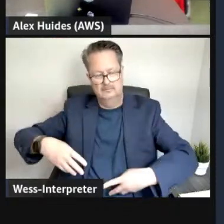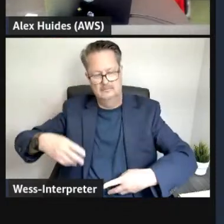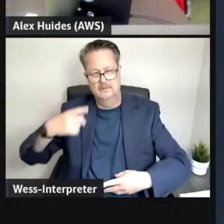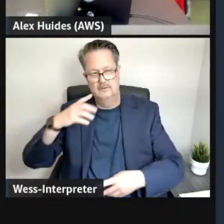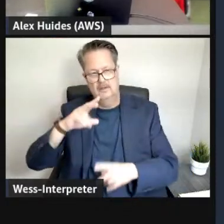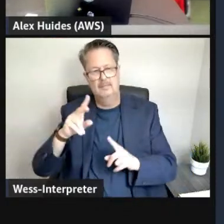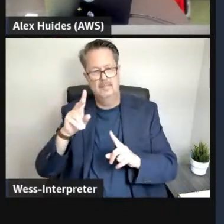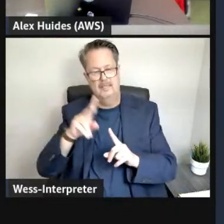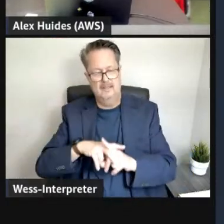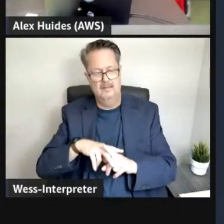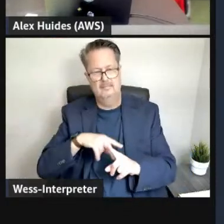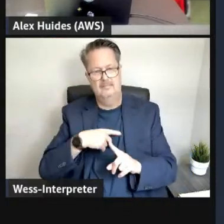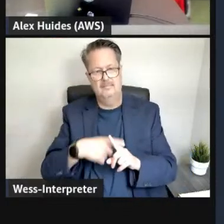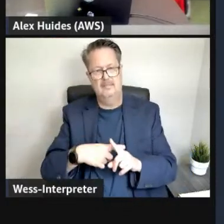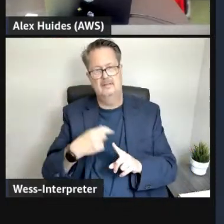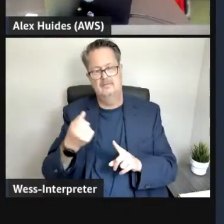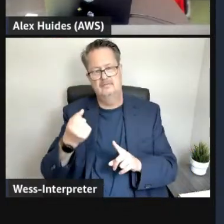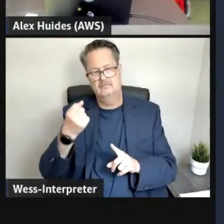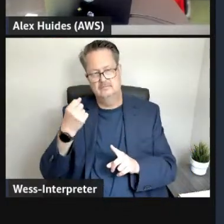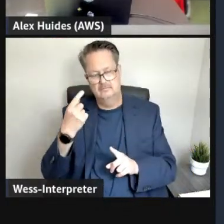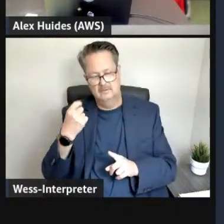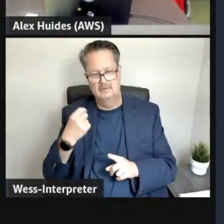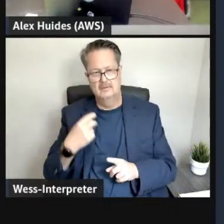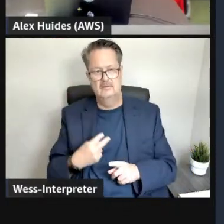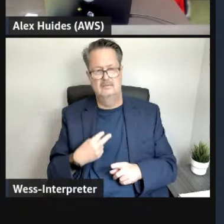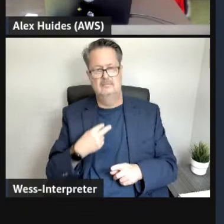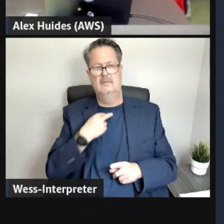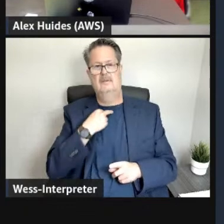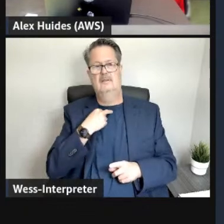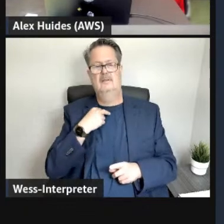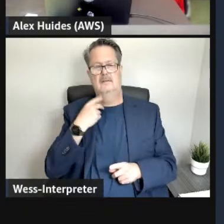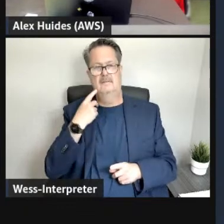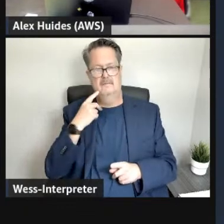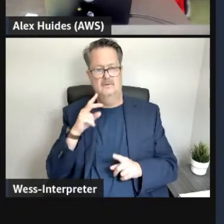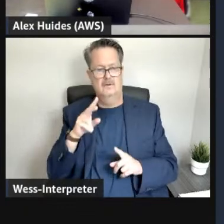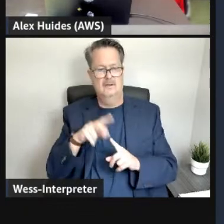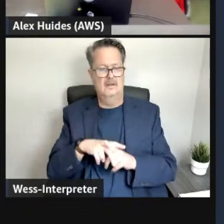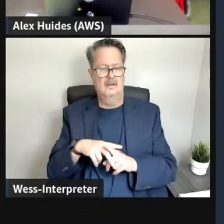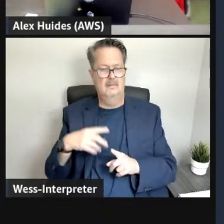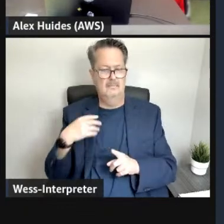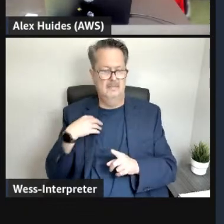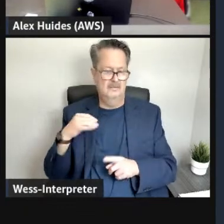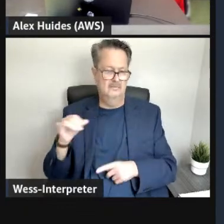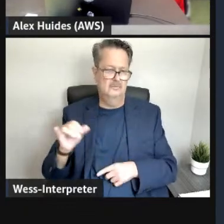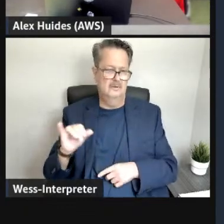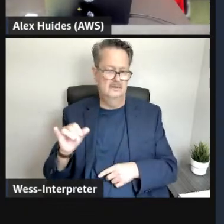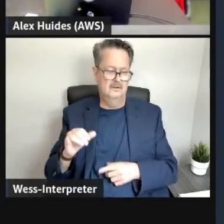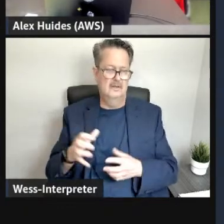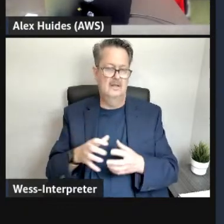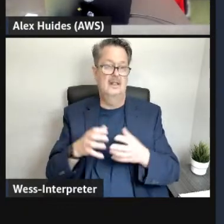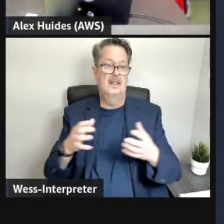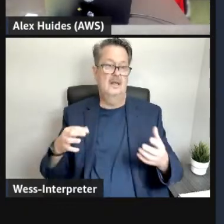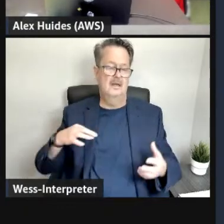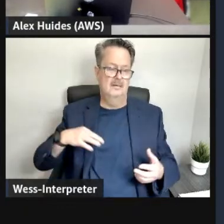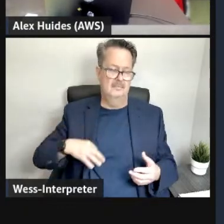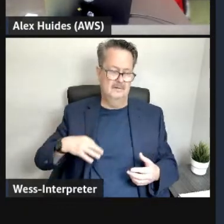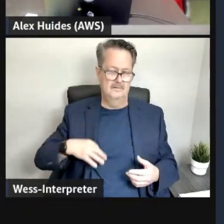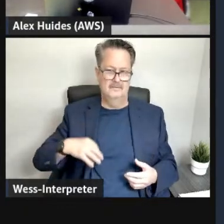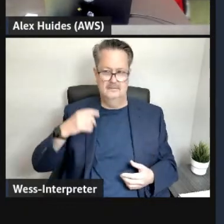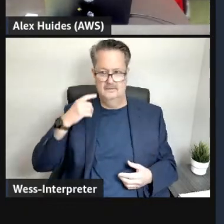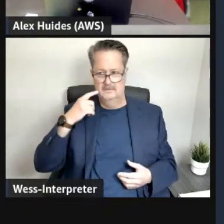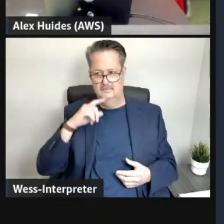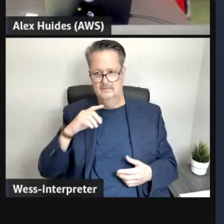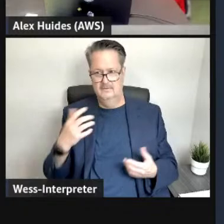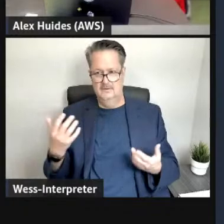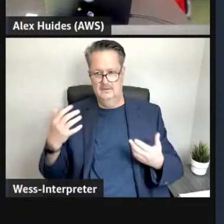to understand where you have bottlenecks for your applications as well. So a lot of benefits for service meshes